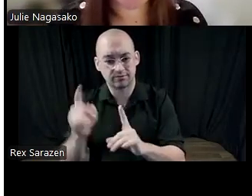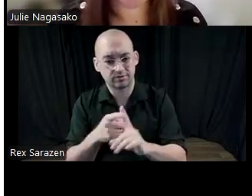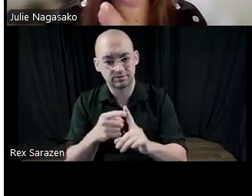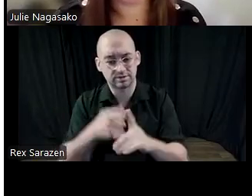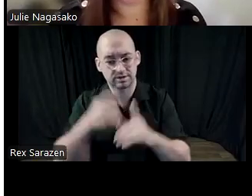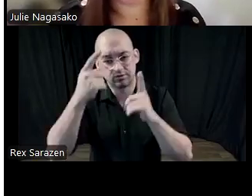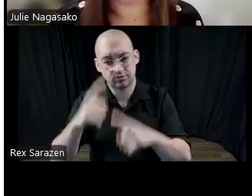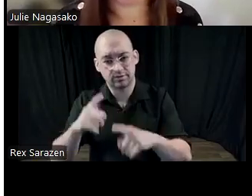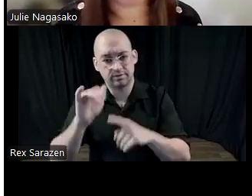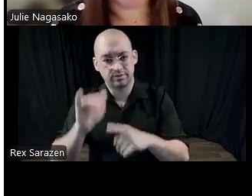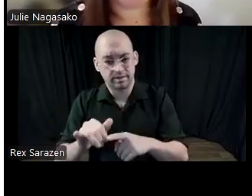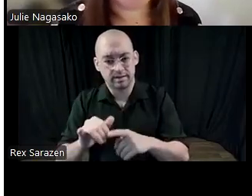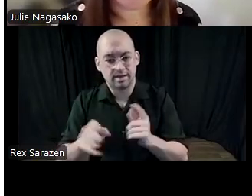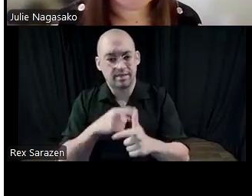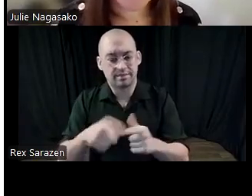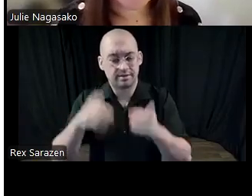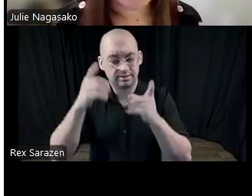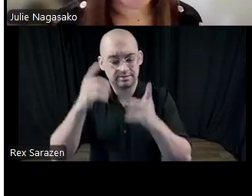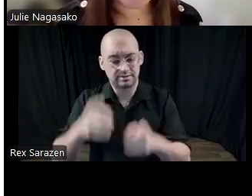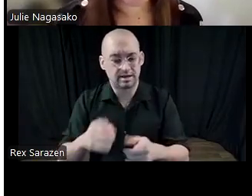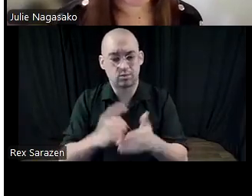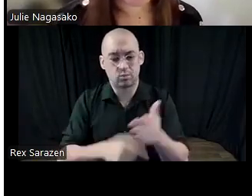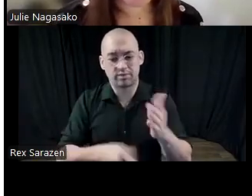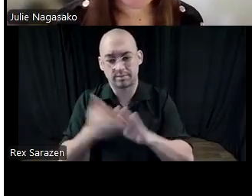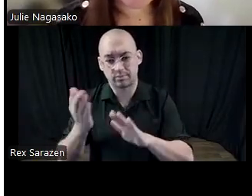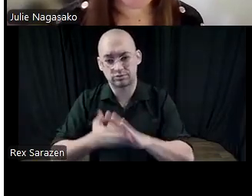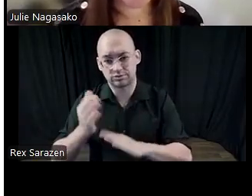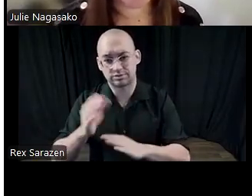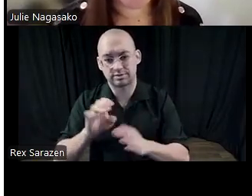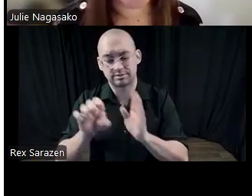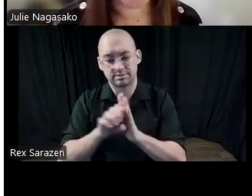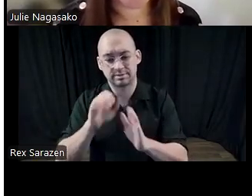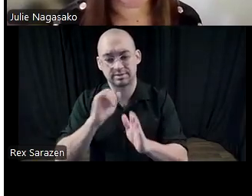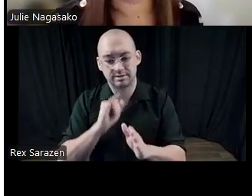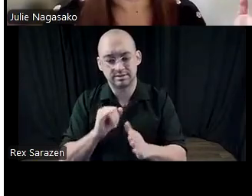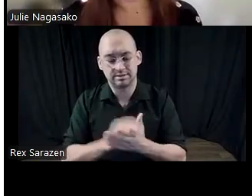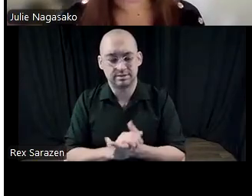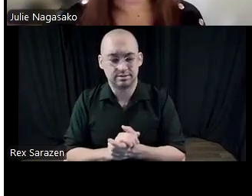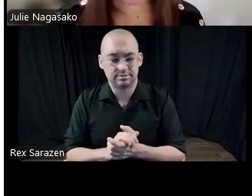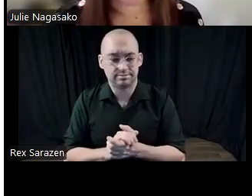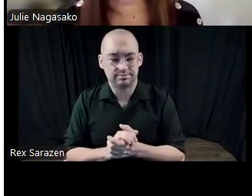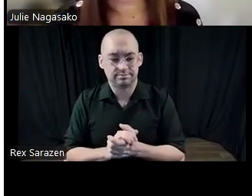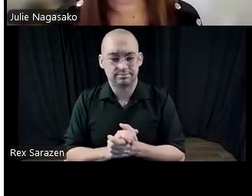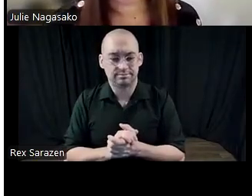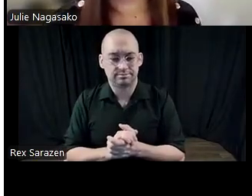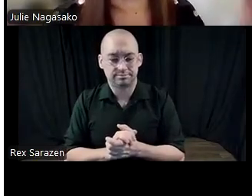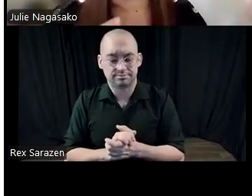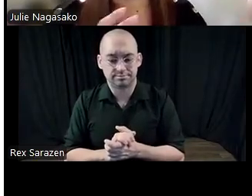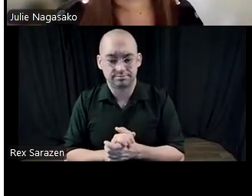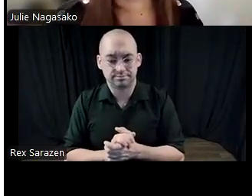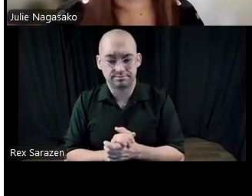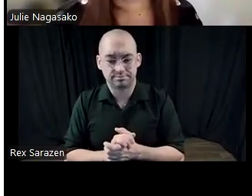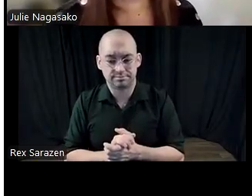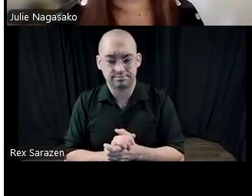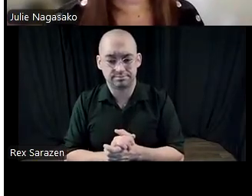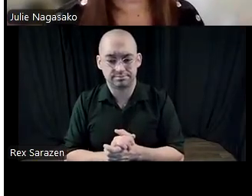to determine what the operational model is. And so we're very excited to get feedback around all that. I should also clarify at the beginning,